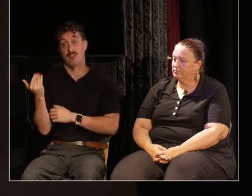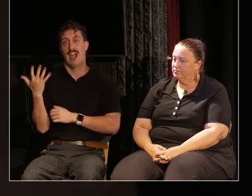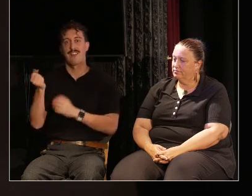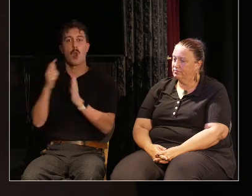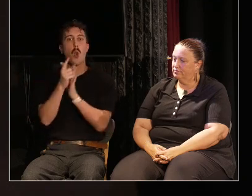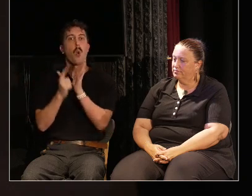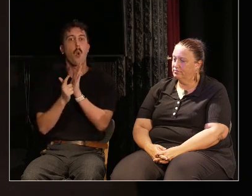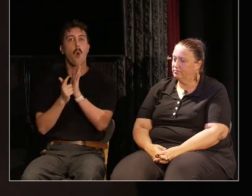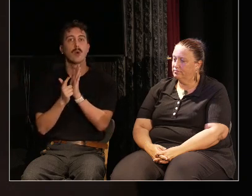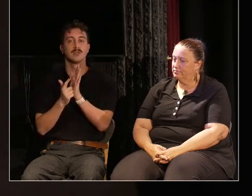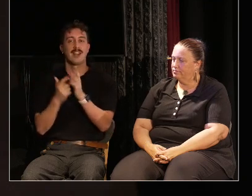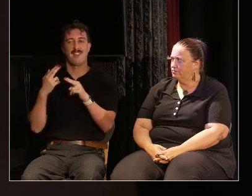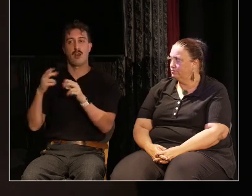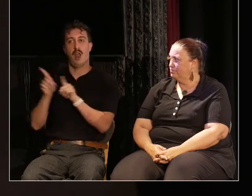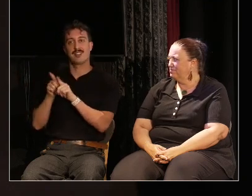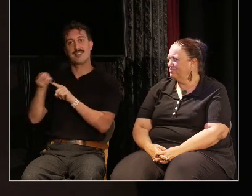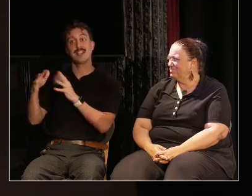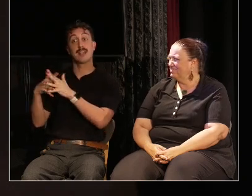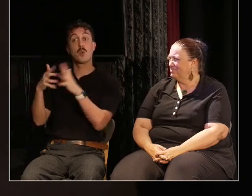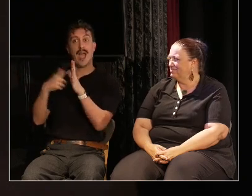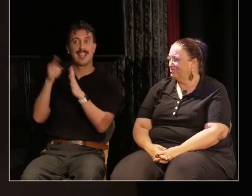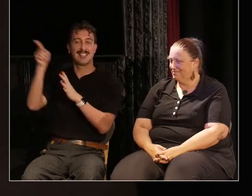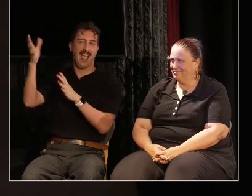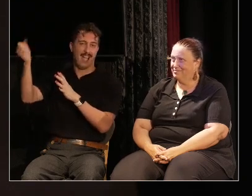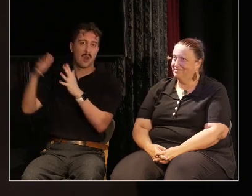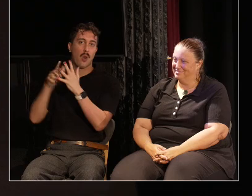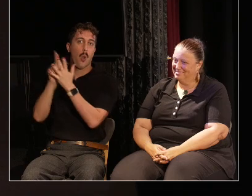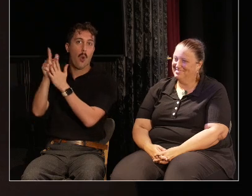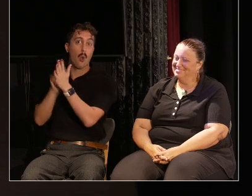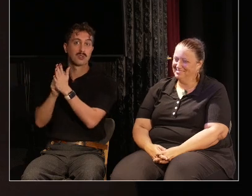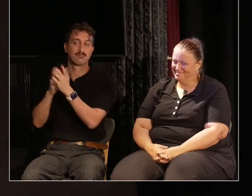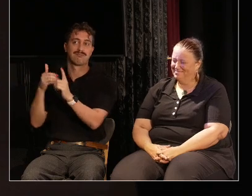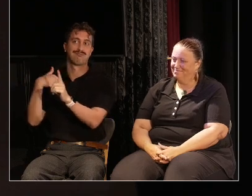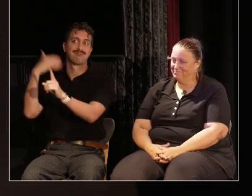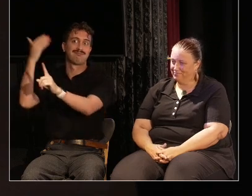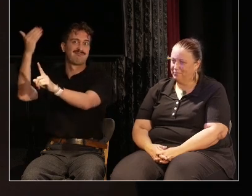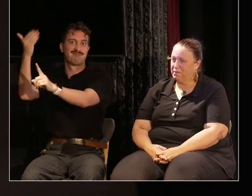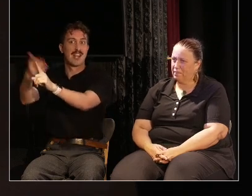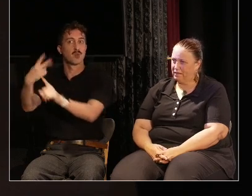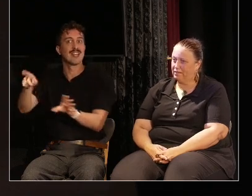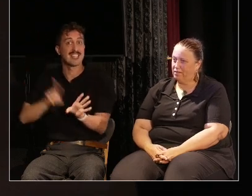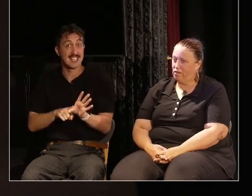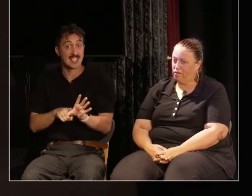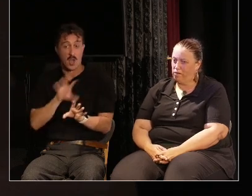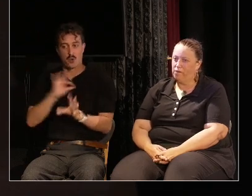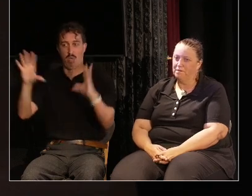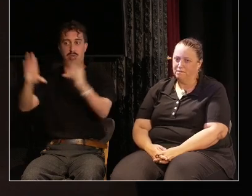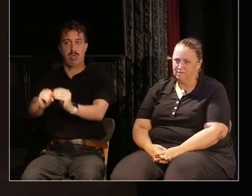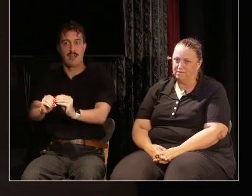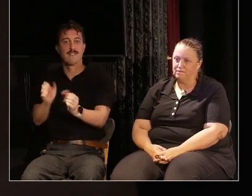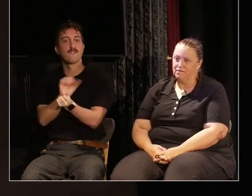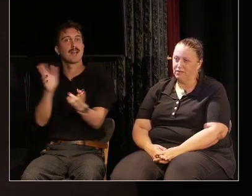speech over there. They're a talkative bunch, but no, there's a lot of, it hasn't inhibited freedom of speech. So I think that